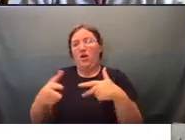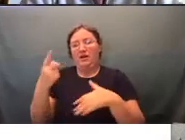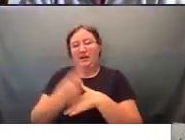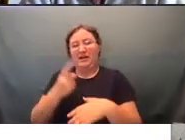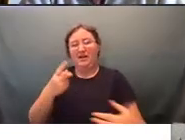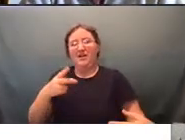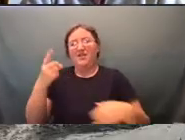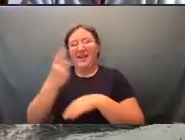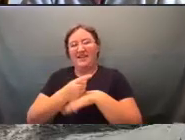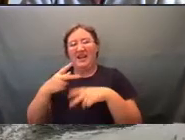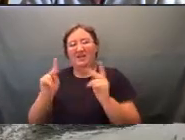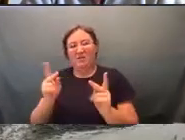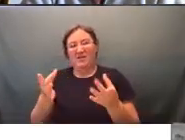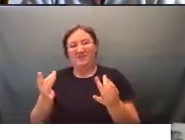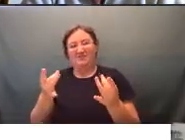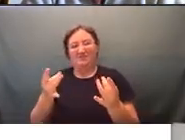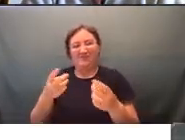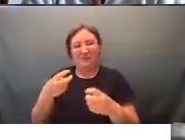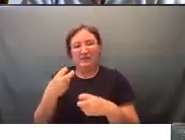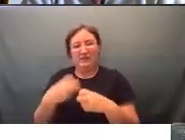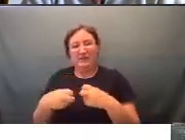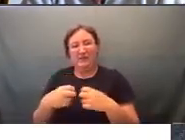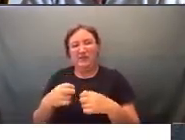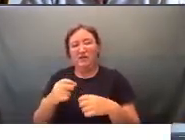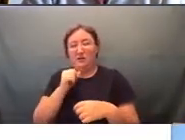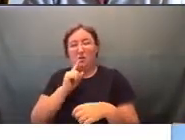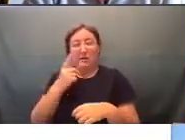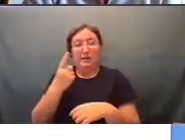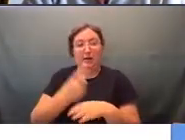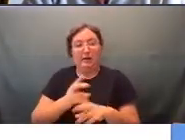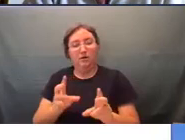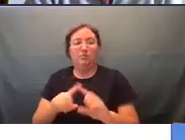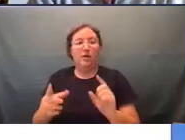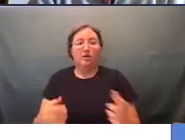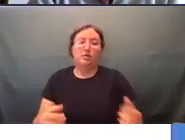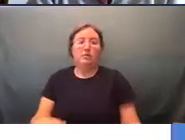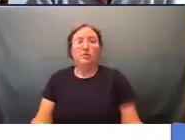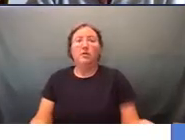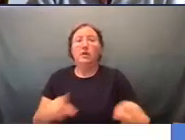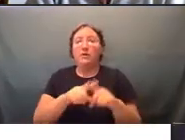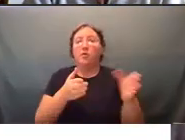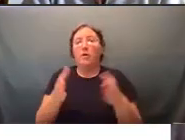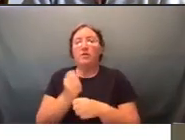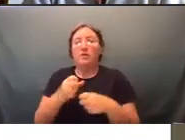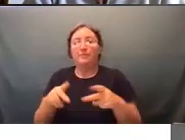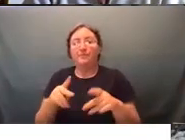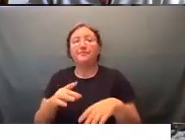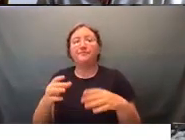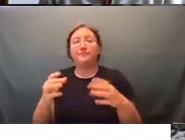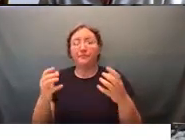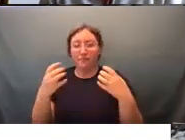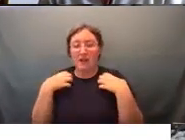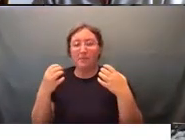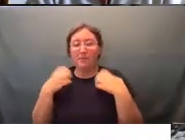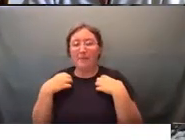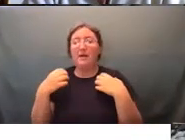is kind of a misnomer. But a couple different ways. Backpacking and wilderness permits are their